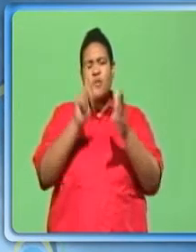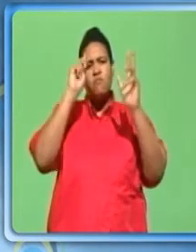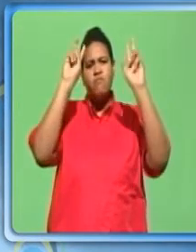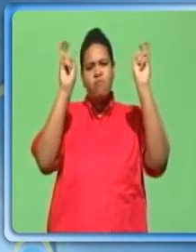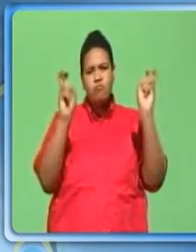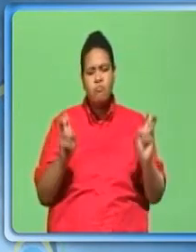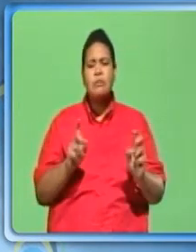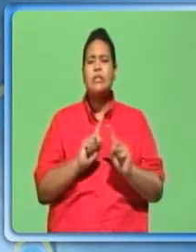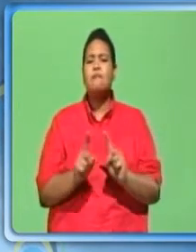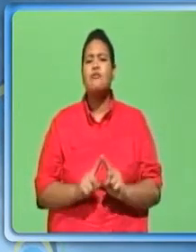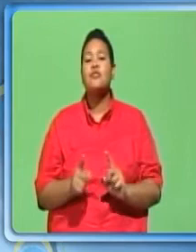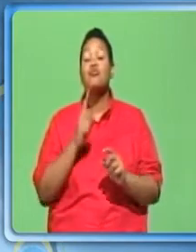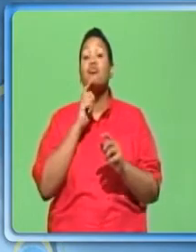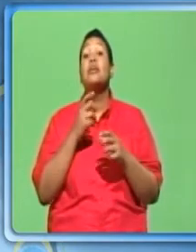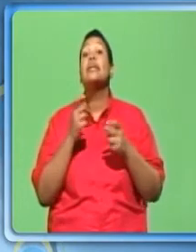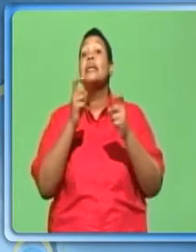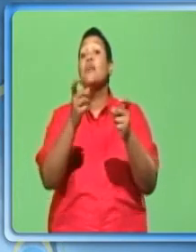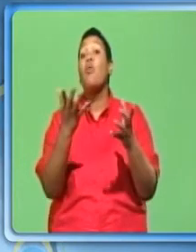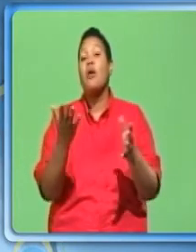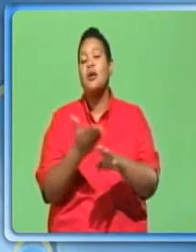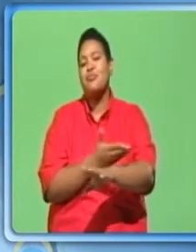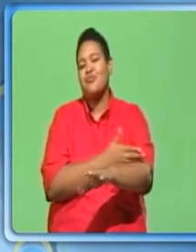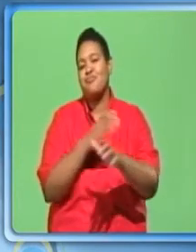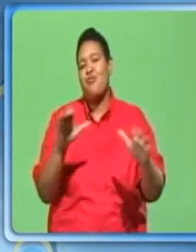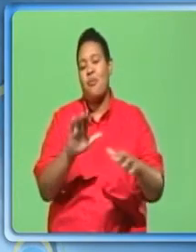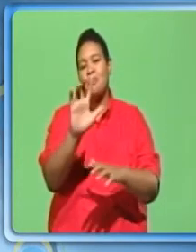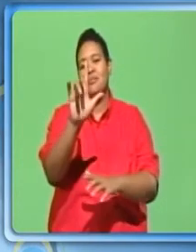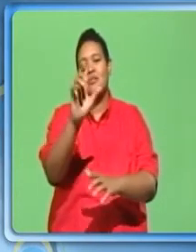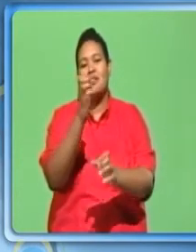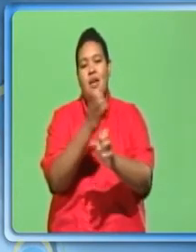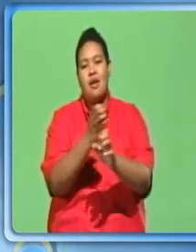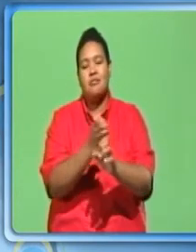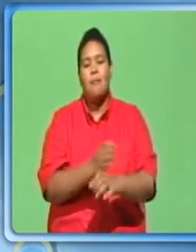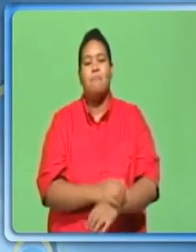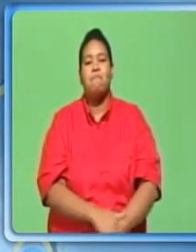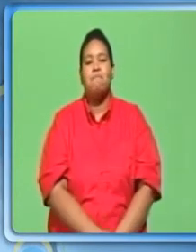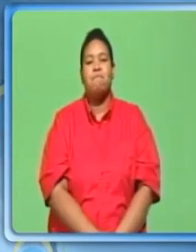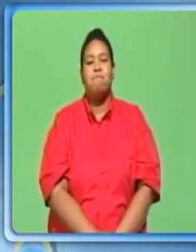understanding of these topics, resulting in improved performance in CSEC examinations.